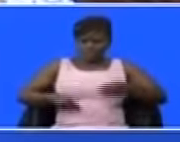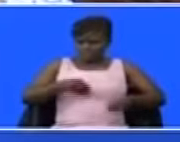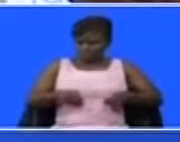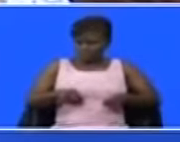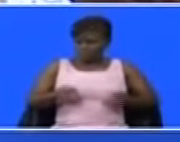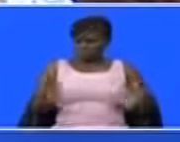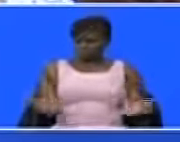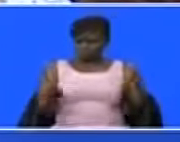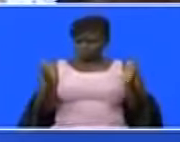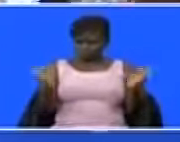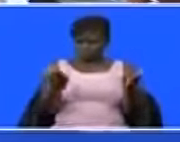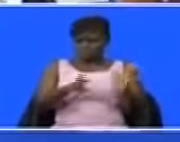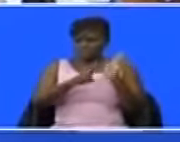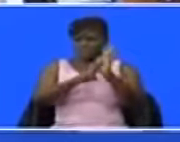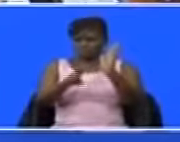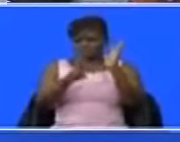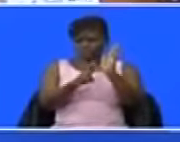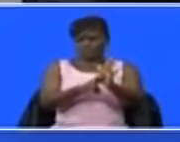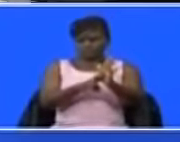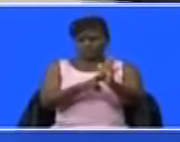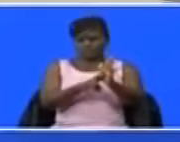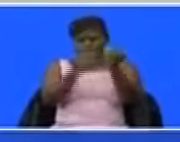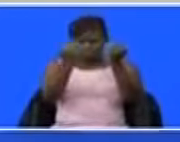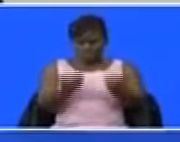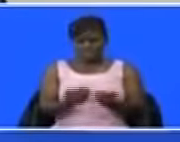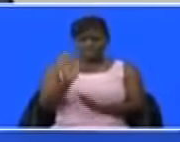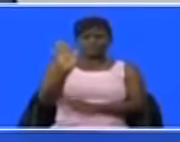as to enhance representation of their needs.